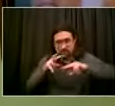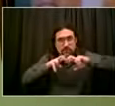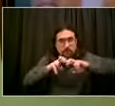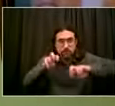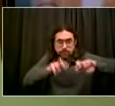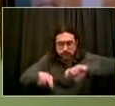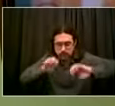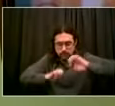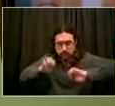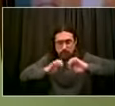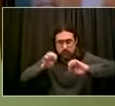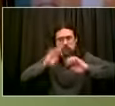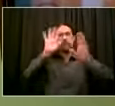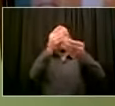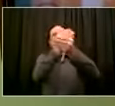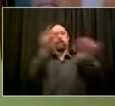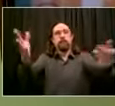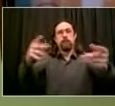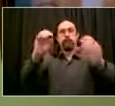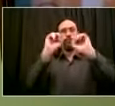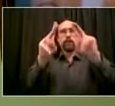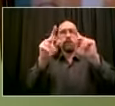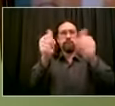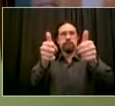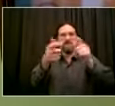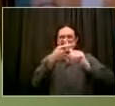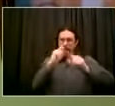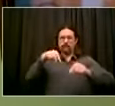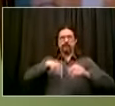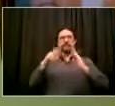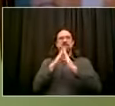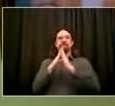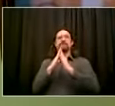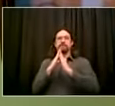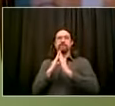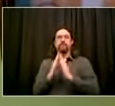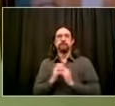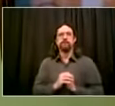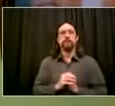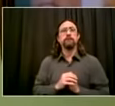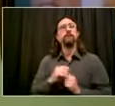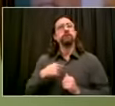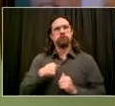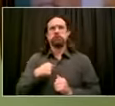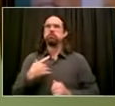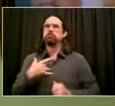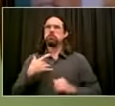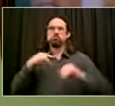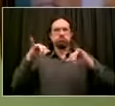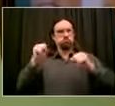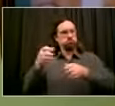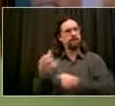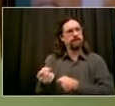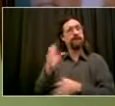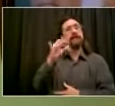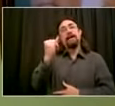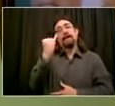assessment outside of the federal government and industry, that we will be able to gain the trust when there is a safe and effective vaccine